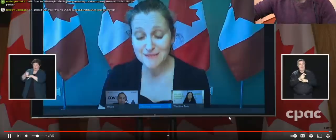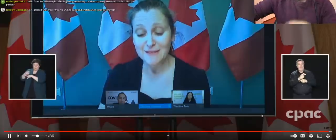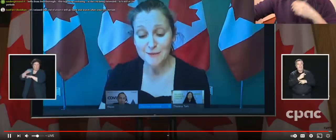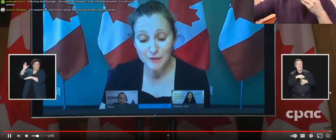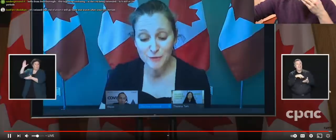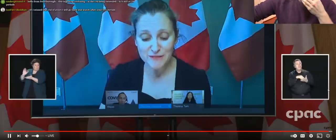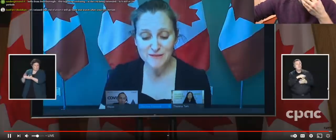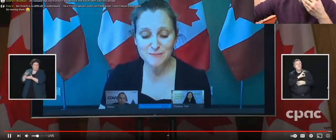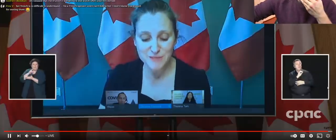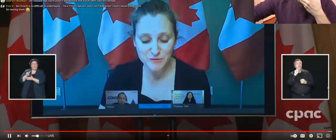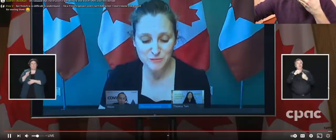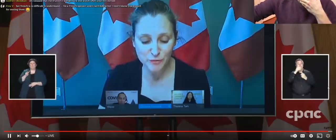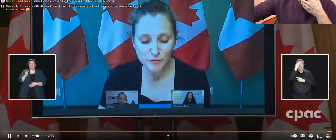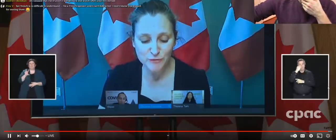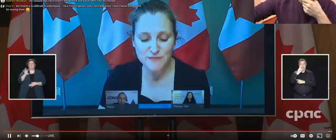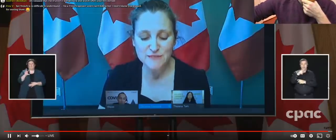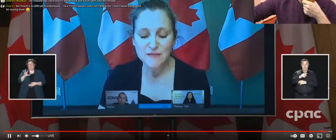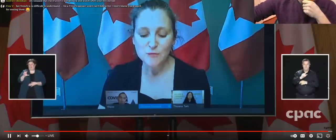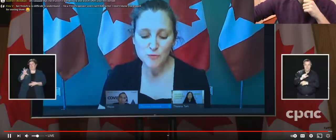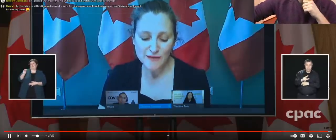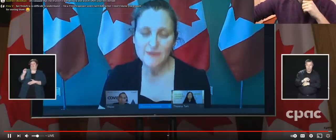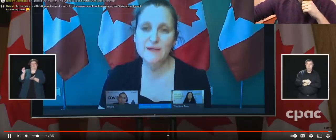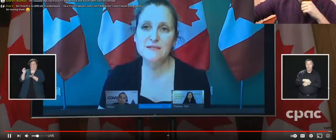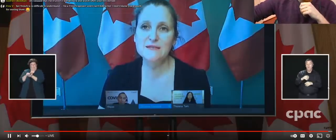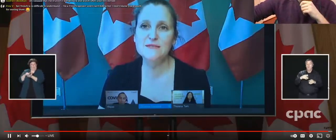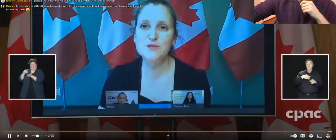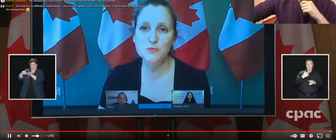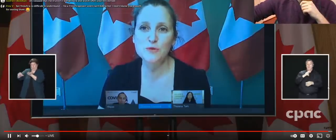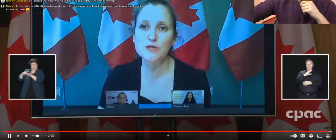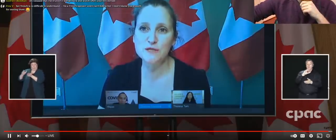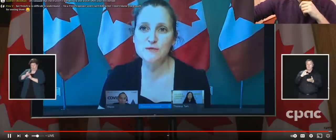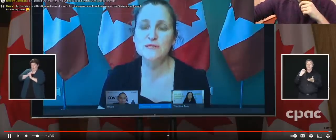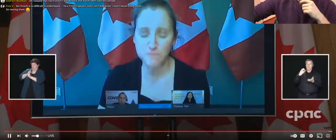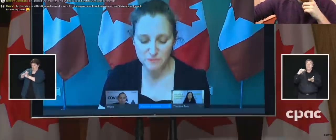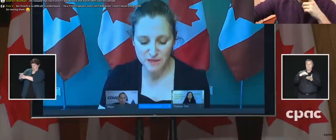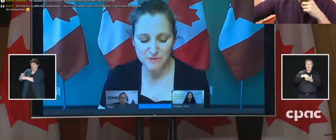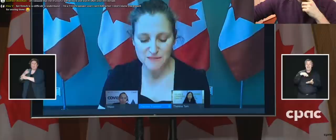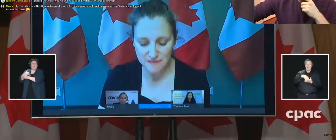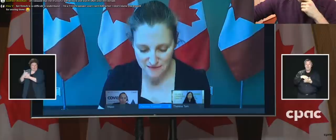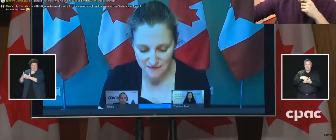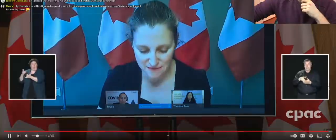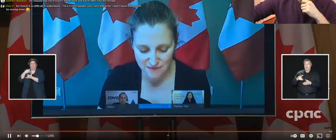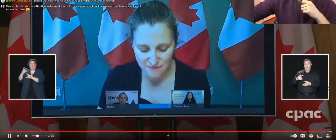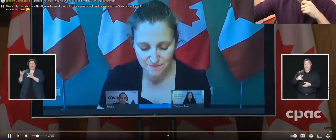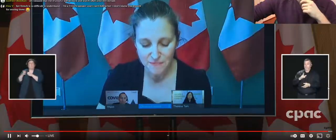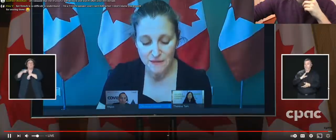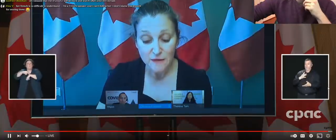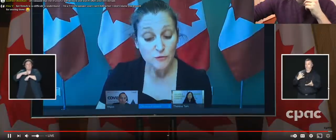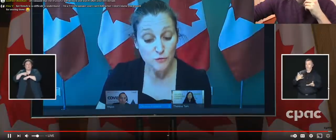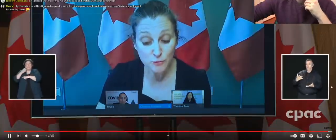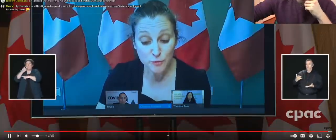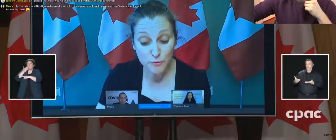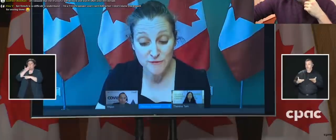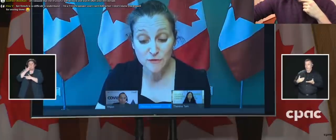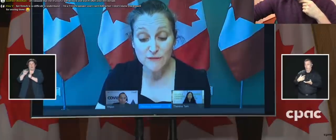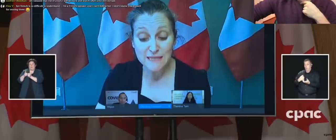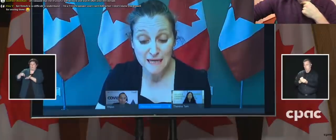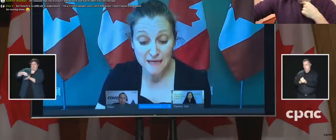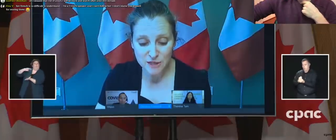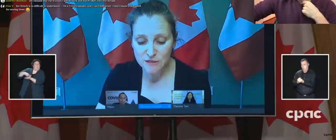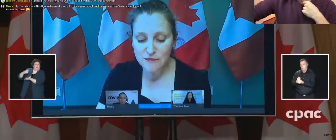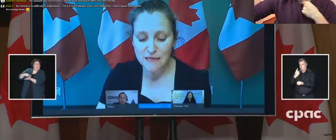350,000 low-income student borrowers will have access to more generous repayment assistance. Right, Eva? Nous